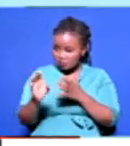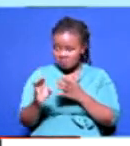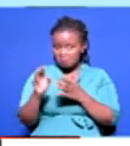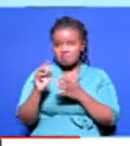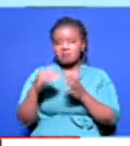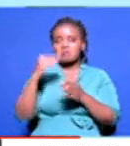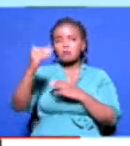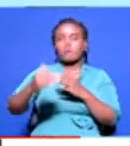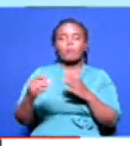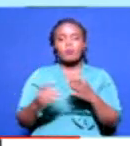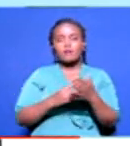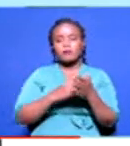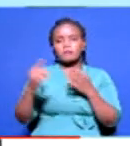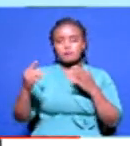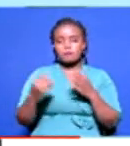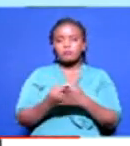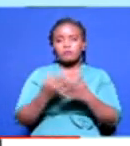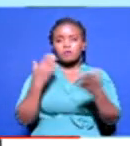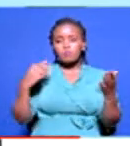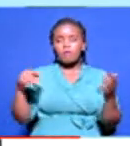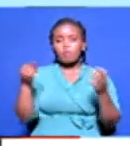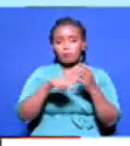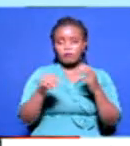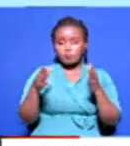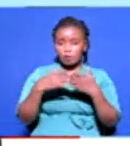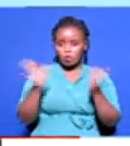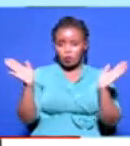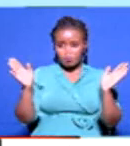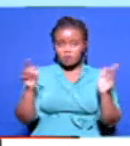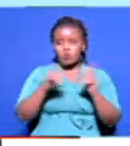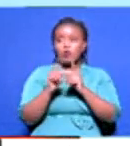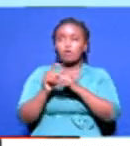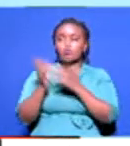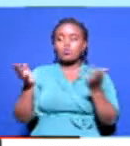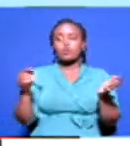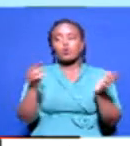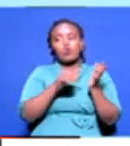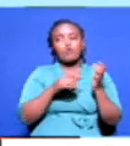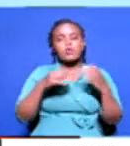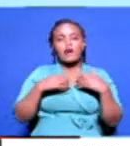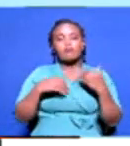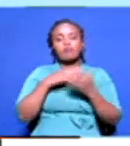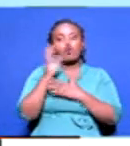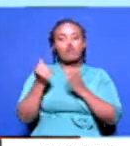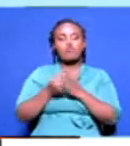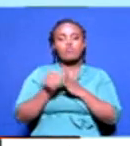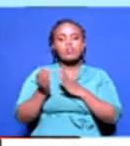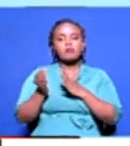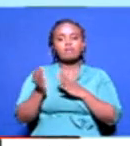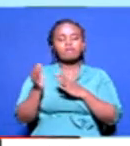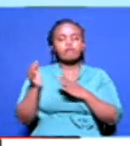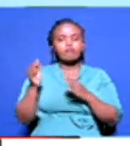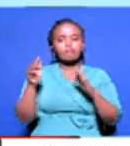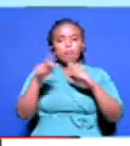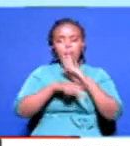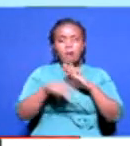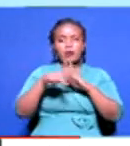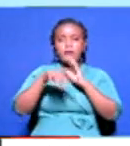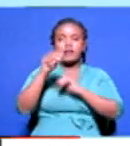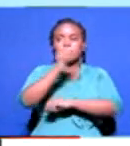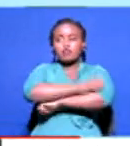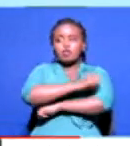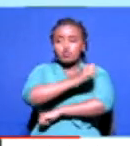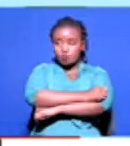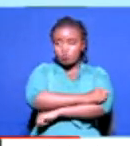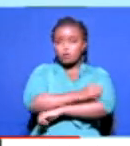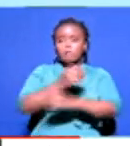than before, we open and over 2 million shillings for primary schools. So as we open, there will be money